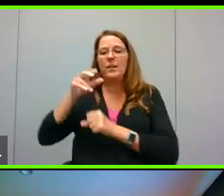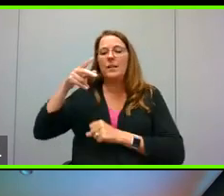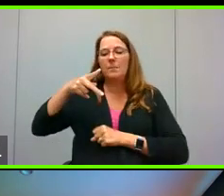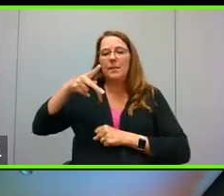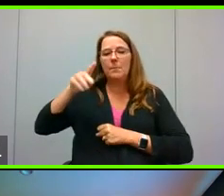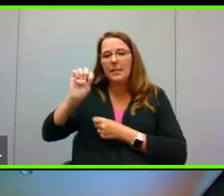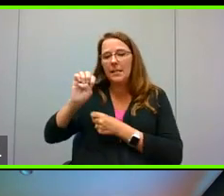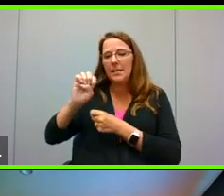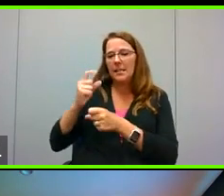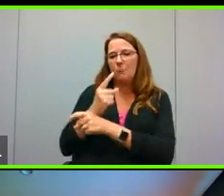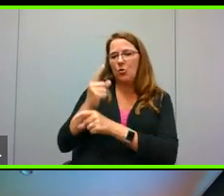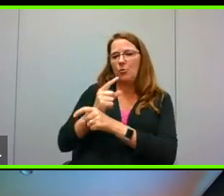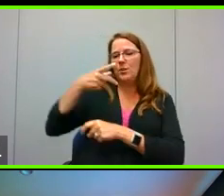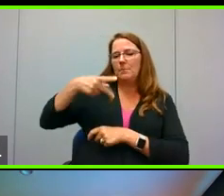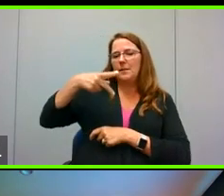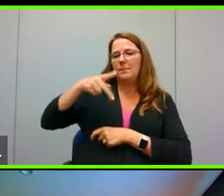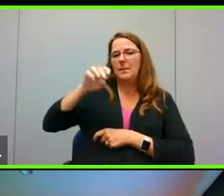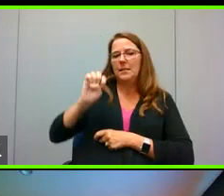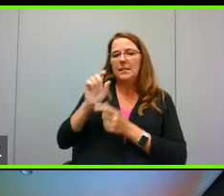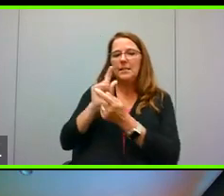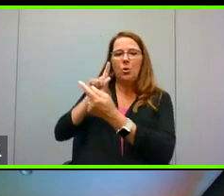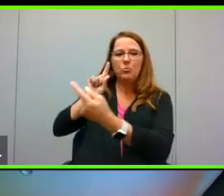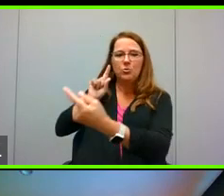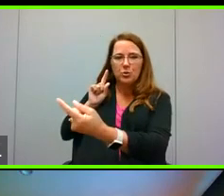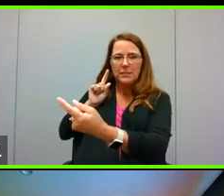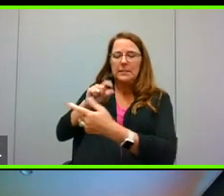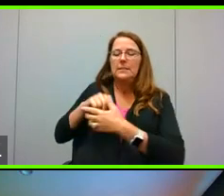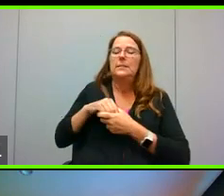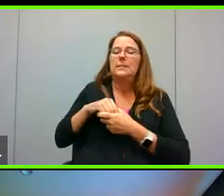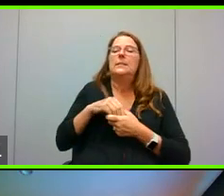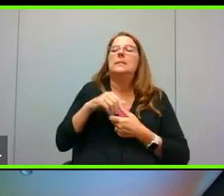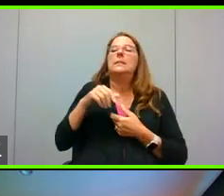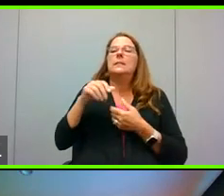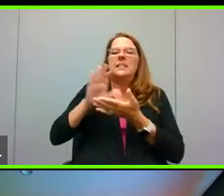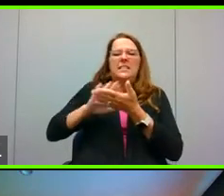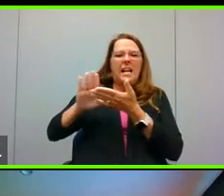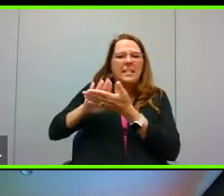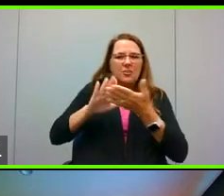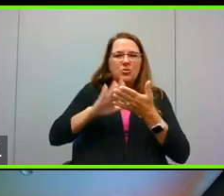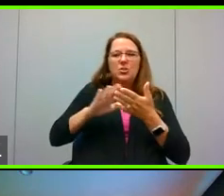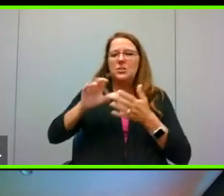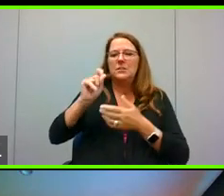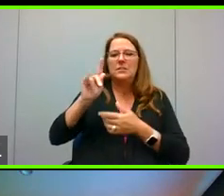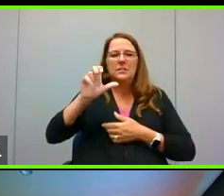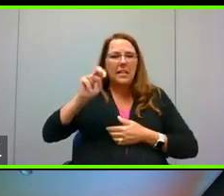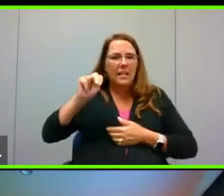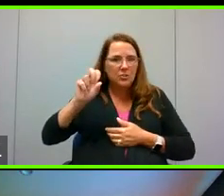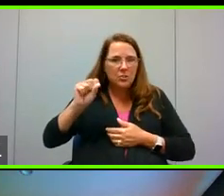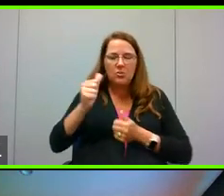appropriate PPE, social distancing, sanitization stations are everywhere. So part of my job